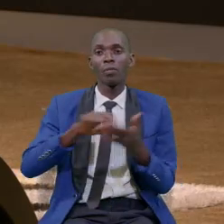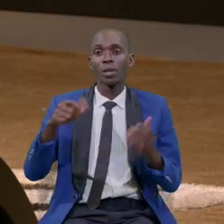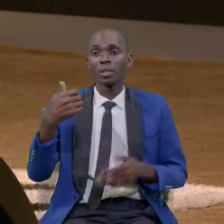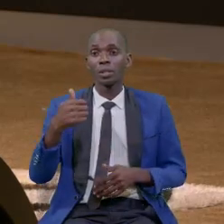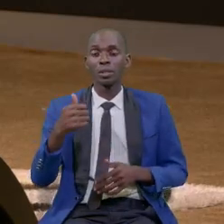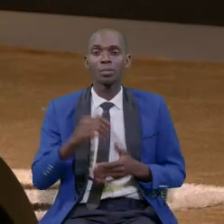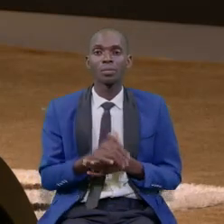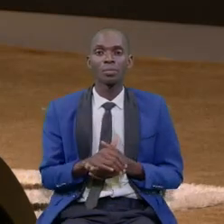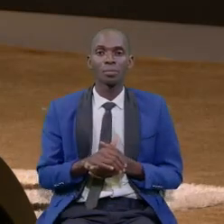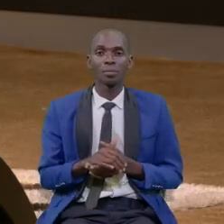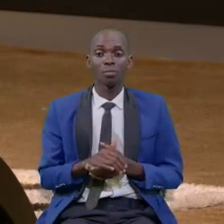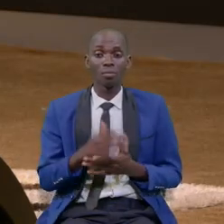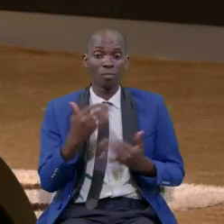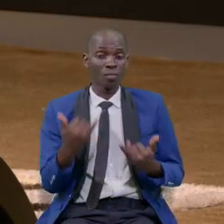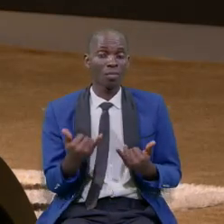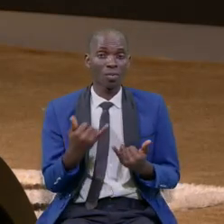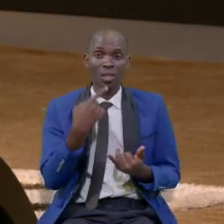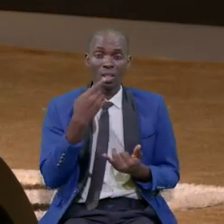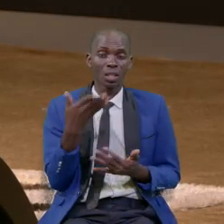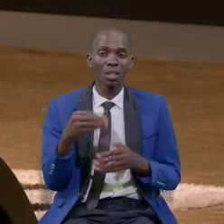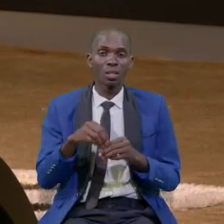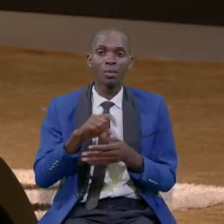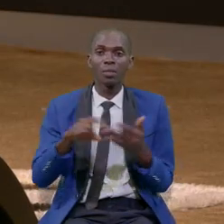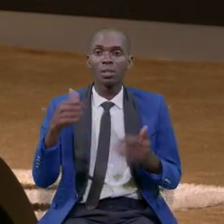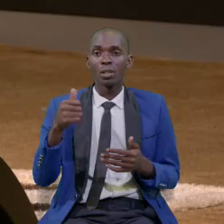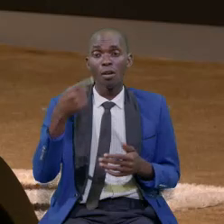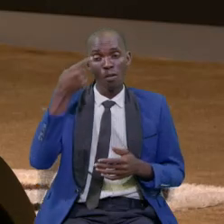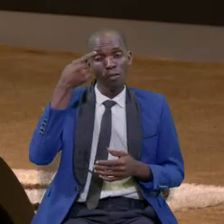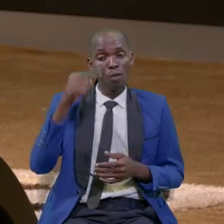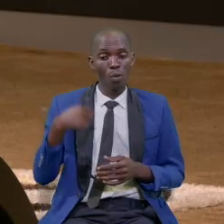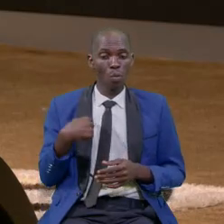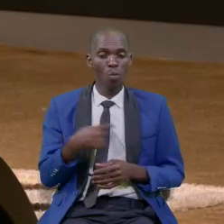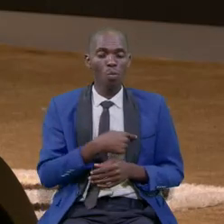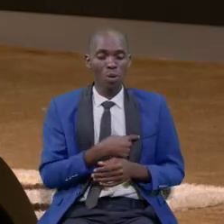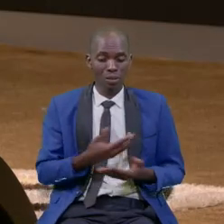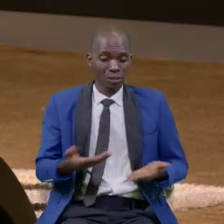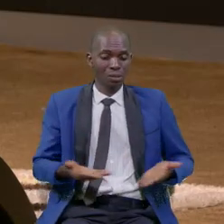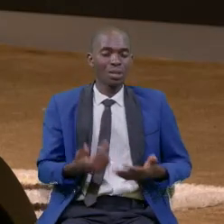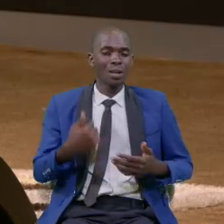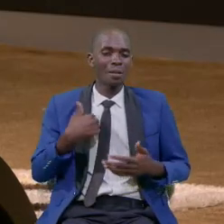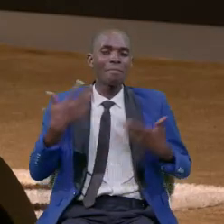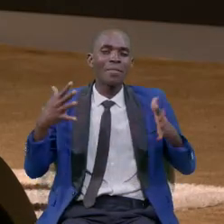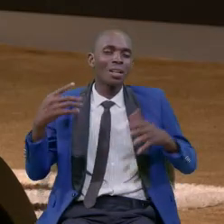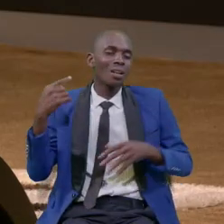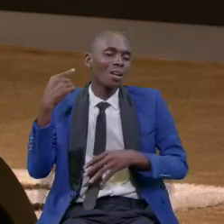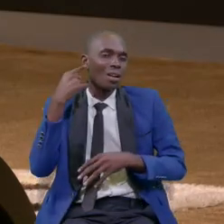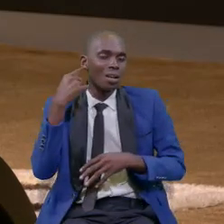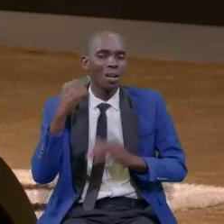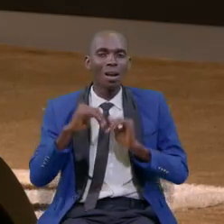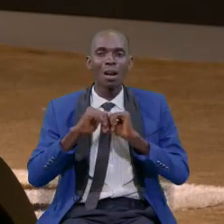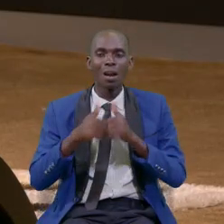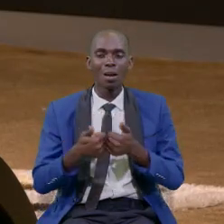verse 10, it says, for we have heard how